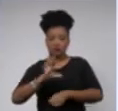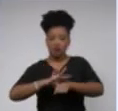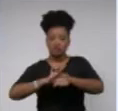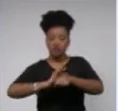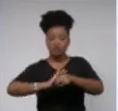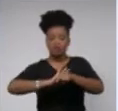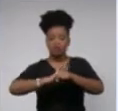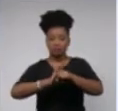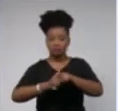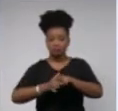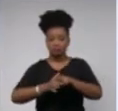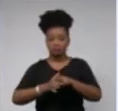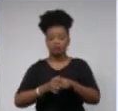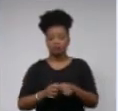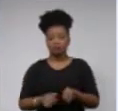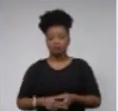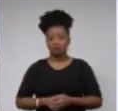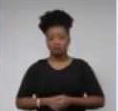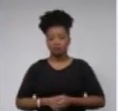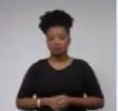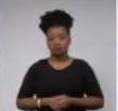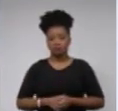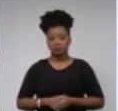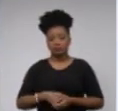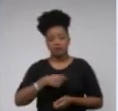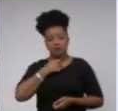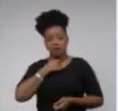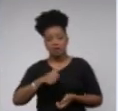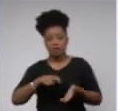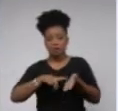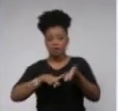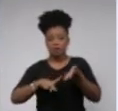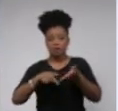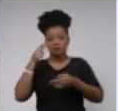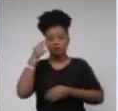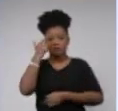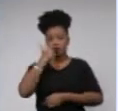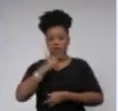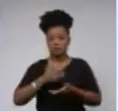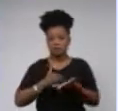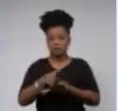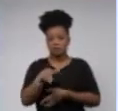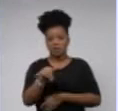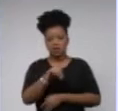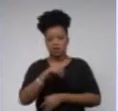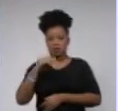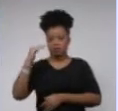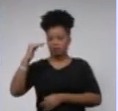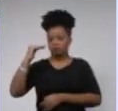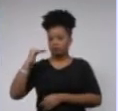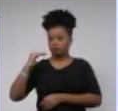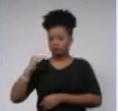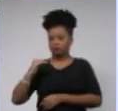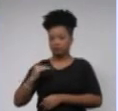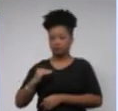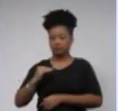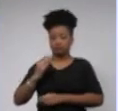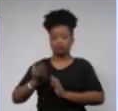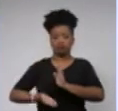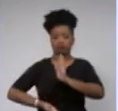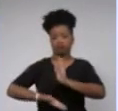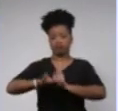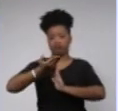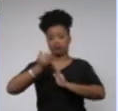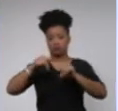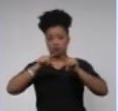Therefore, Ciego de Ávila's incidence rate per 100,000 inhabitants continues to be the highest in the country, with